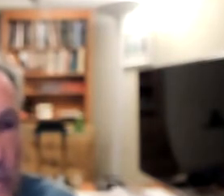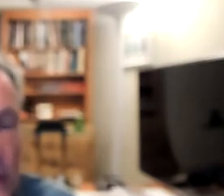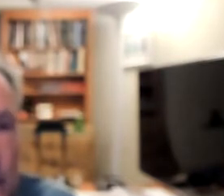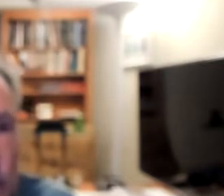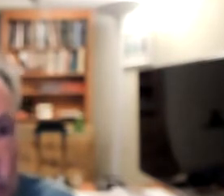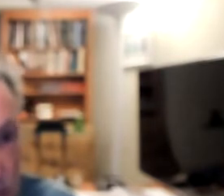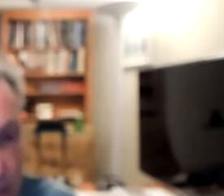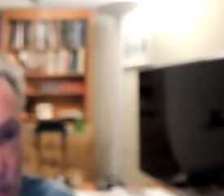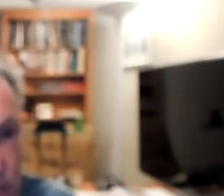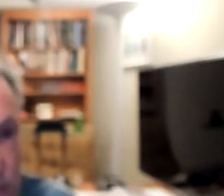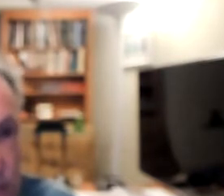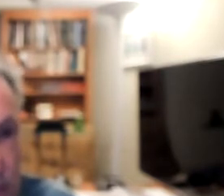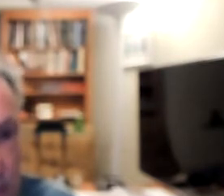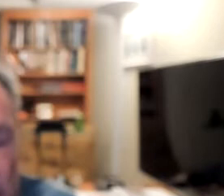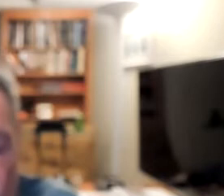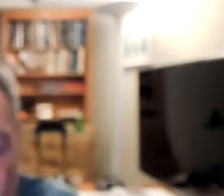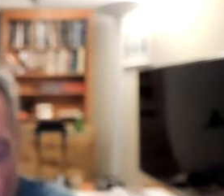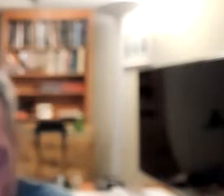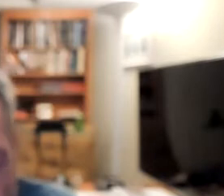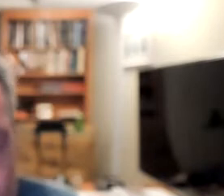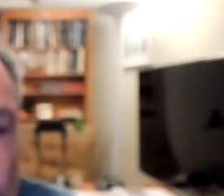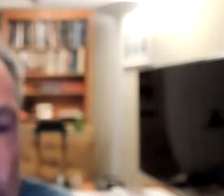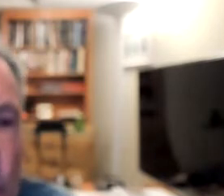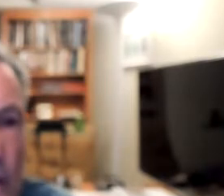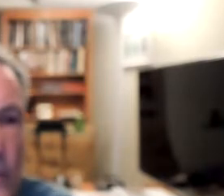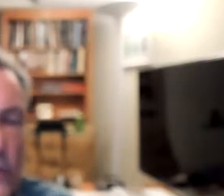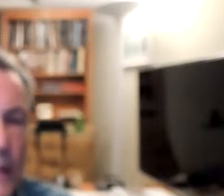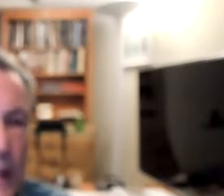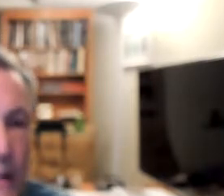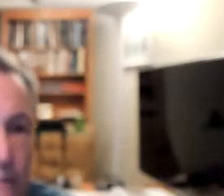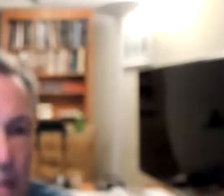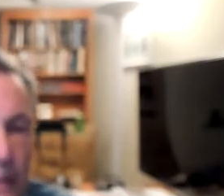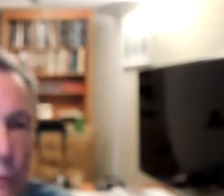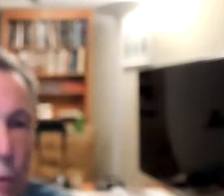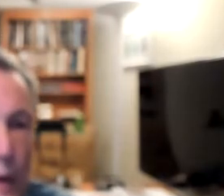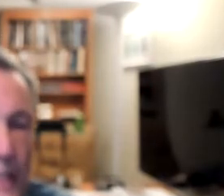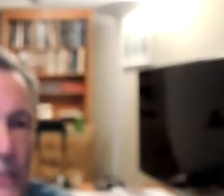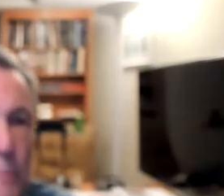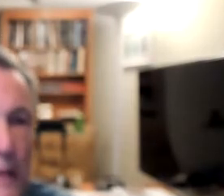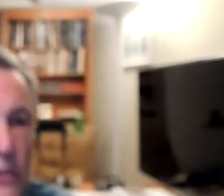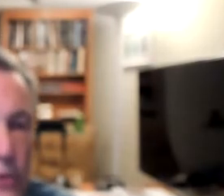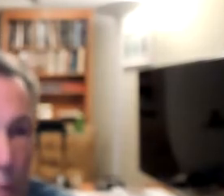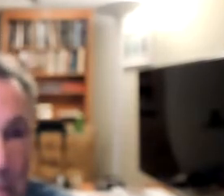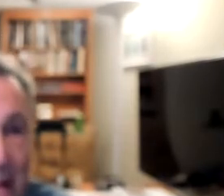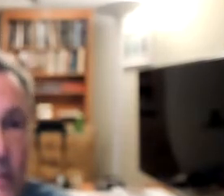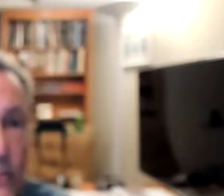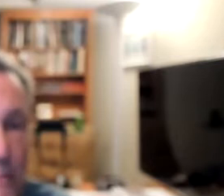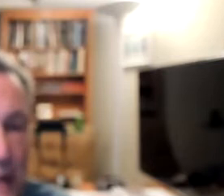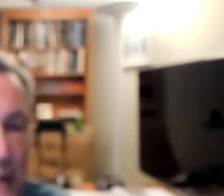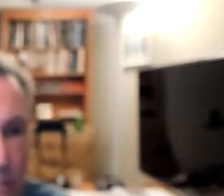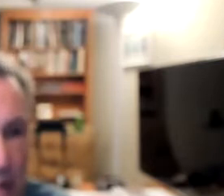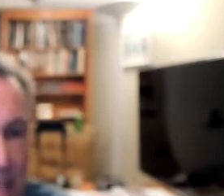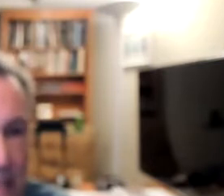on Sopranos and Sex and the City. So Netflix wanted to do that. They were willing to spend a